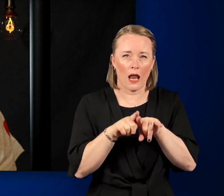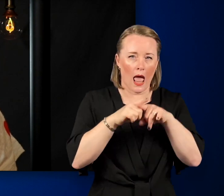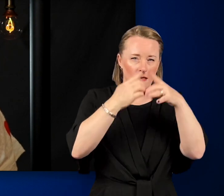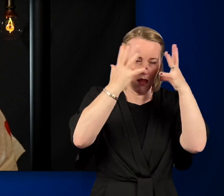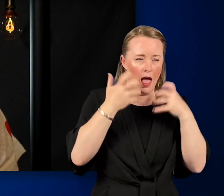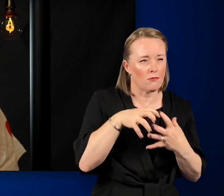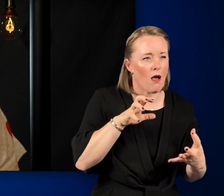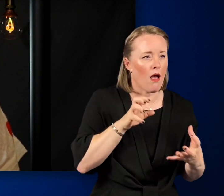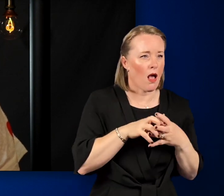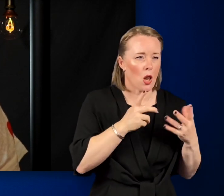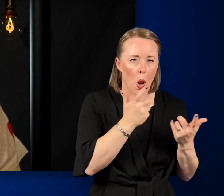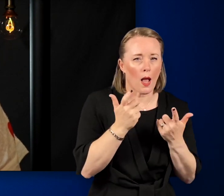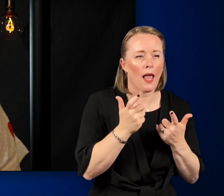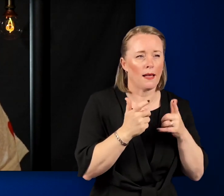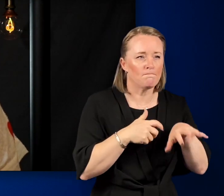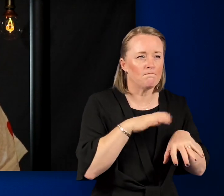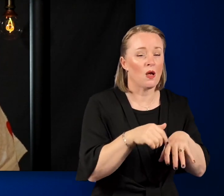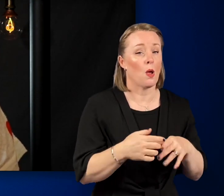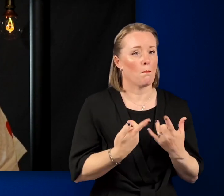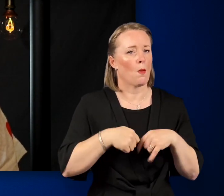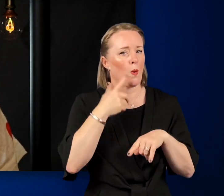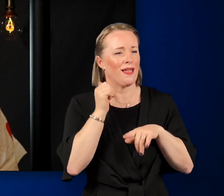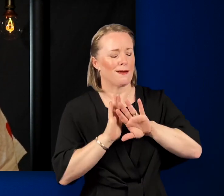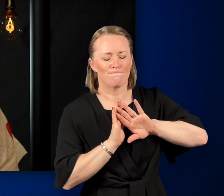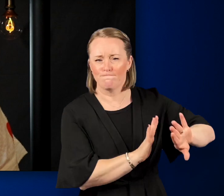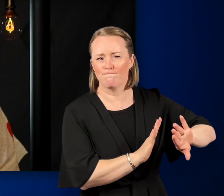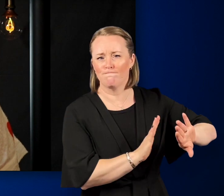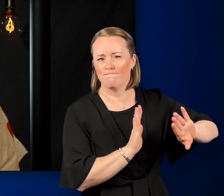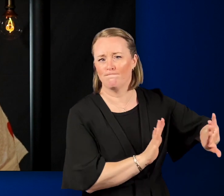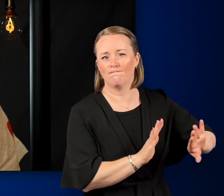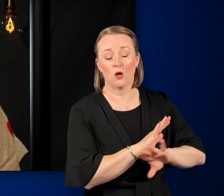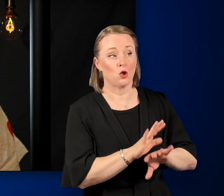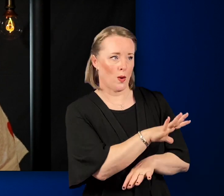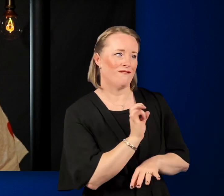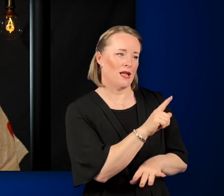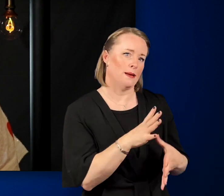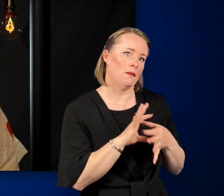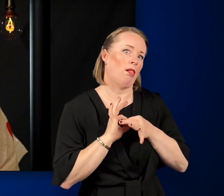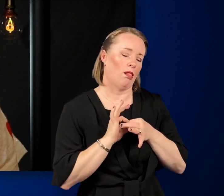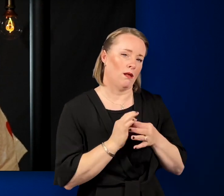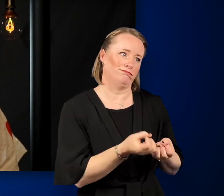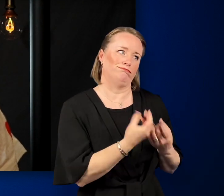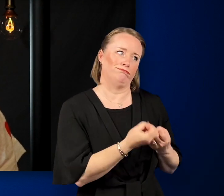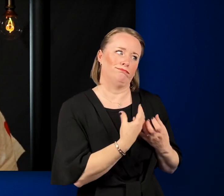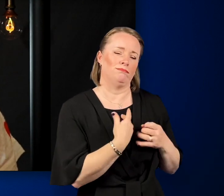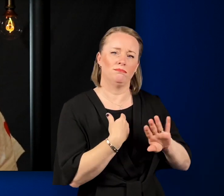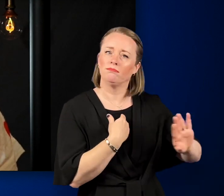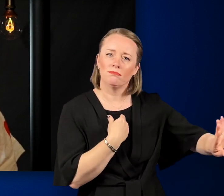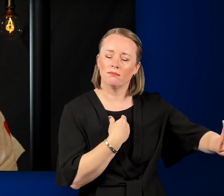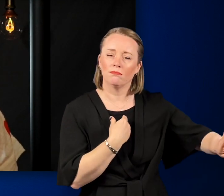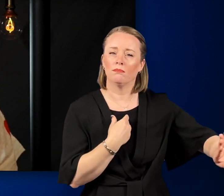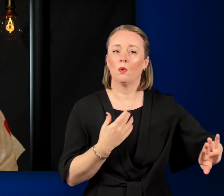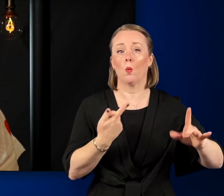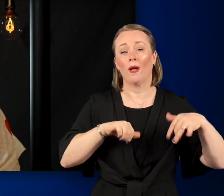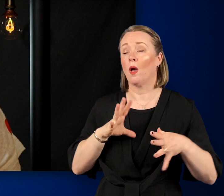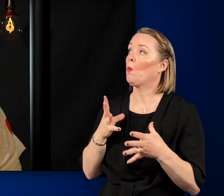Christ to stop him from sitting down with us and spewing his lies, and the host will protect us.